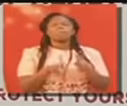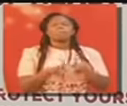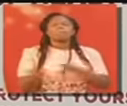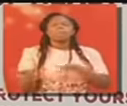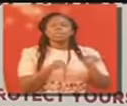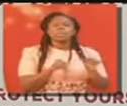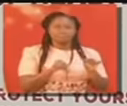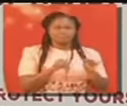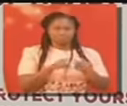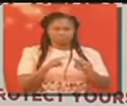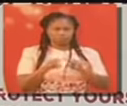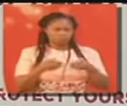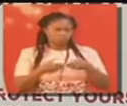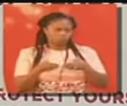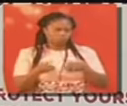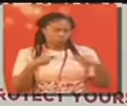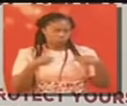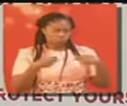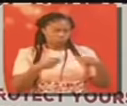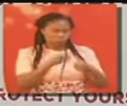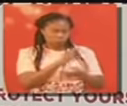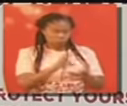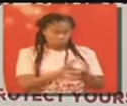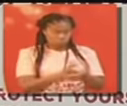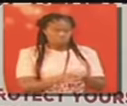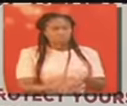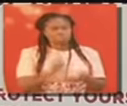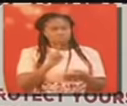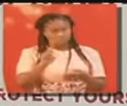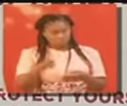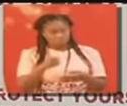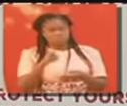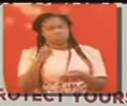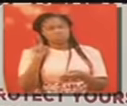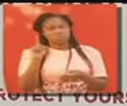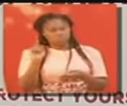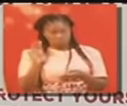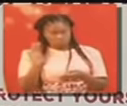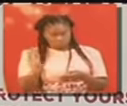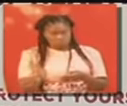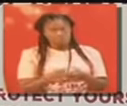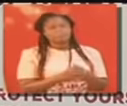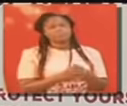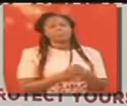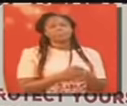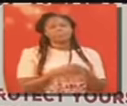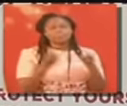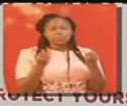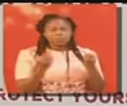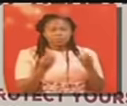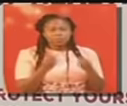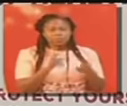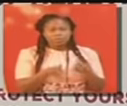at 1,086, and the number of recovered community cases is